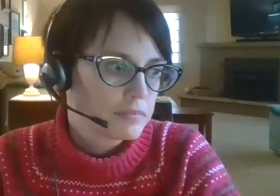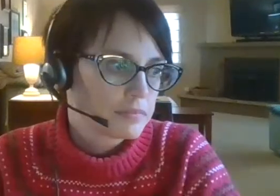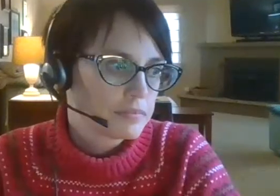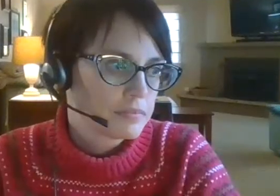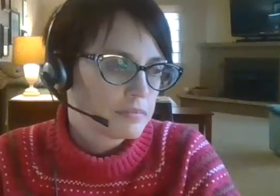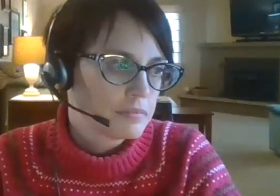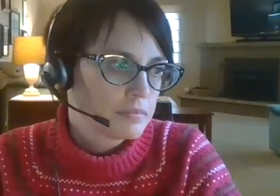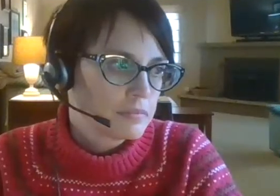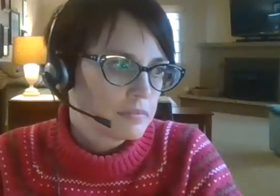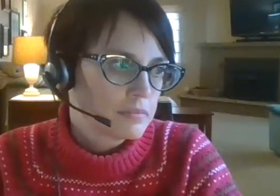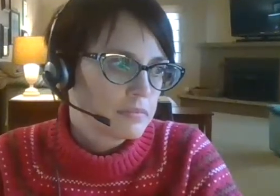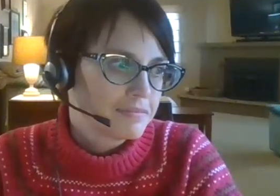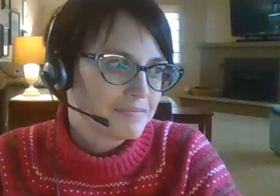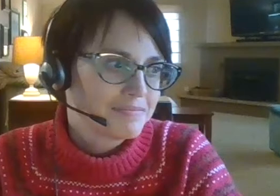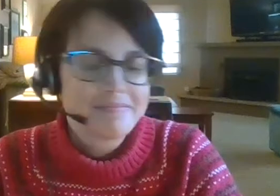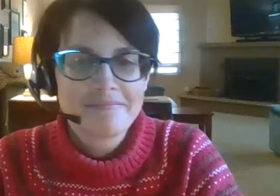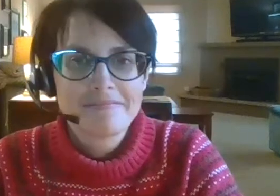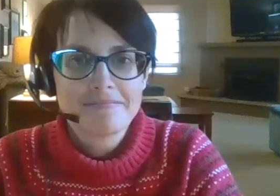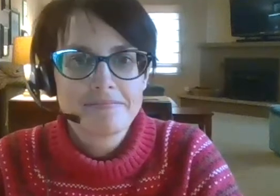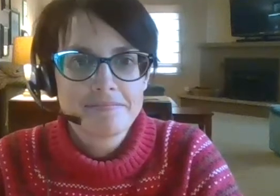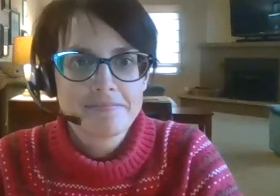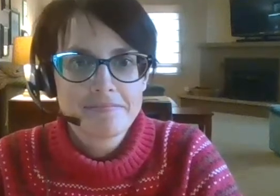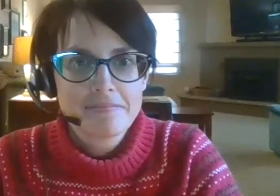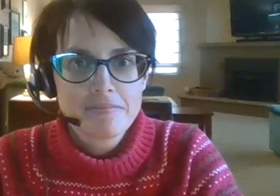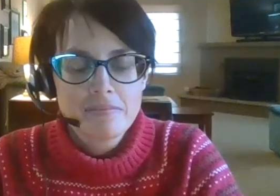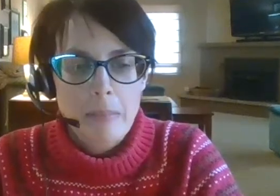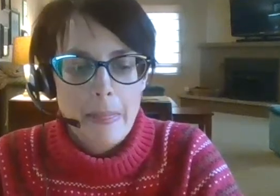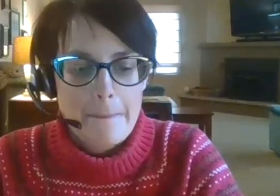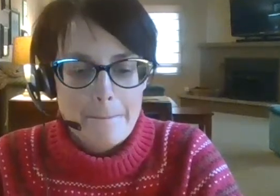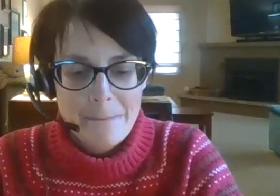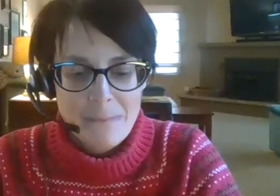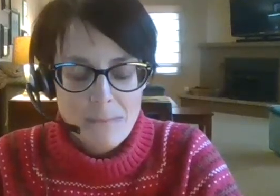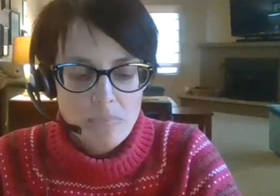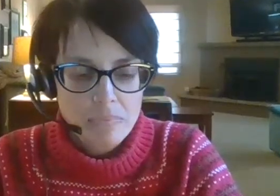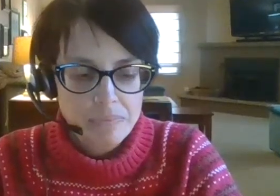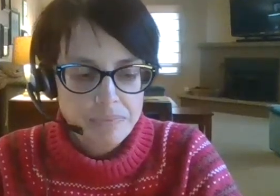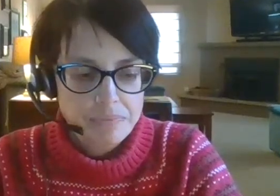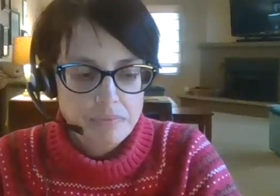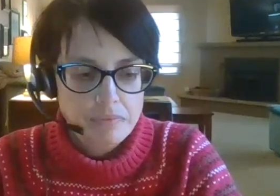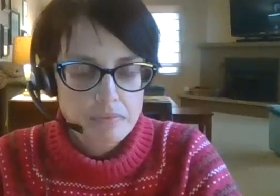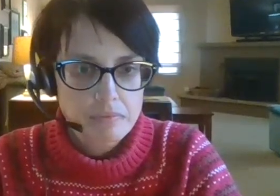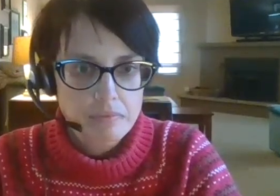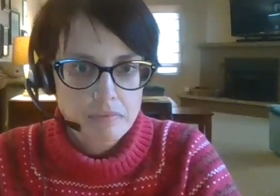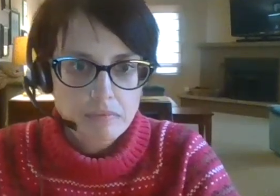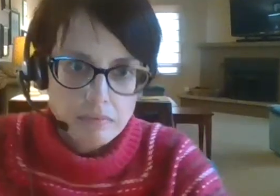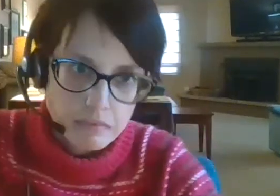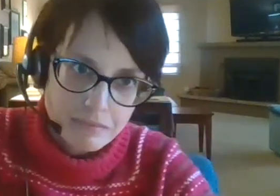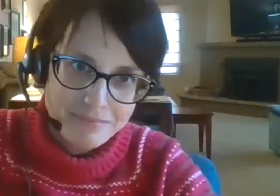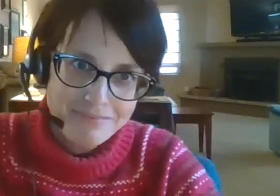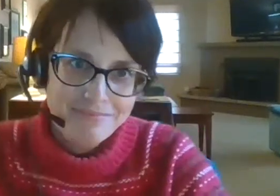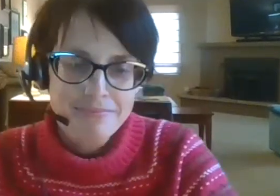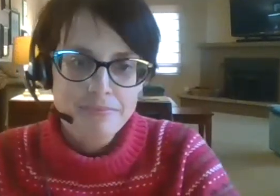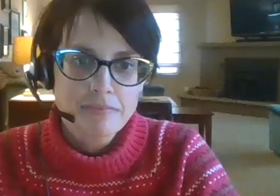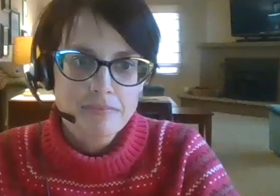we saw her doing some really neat things with the Google Slides and worksheets with her student. So we have asked her to share.